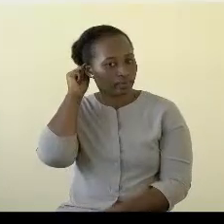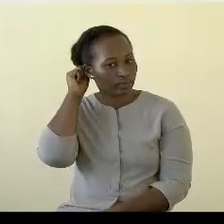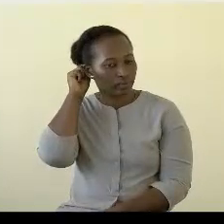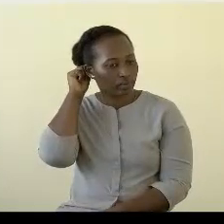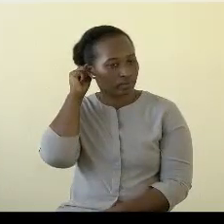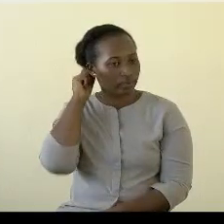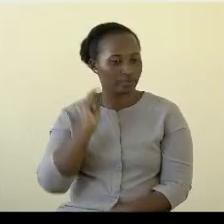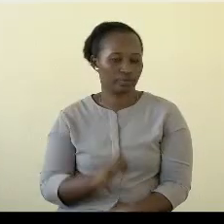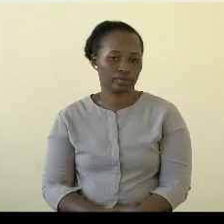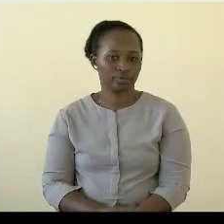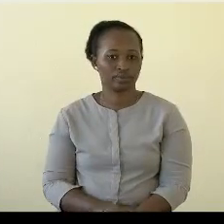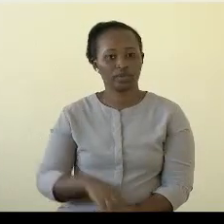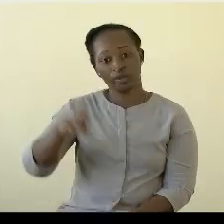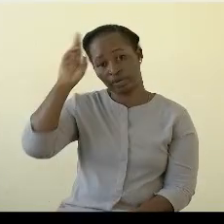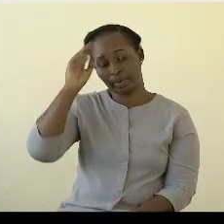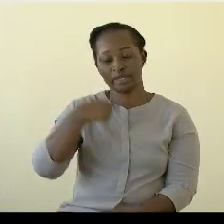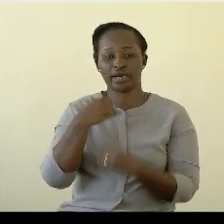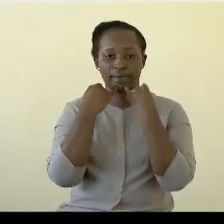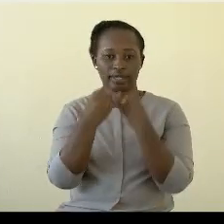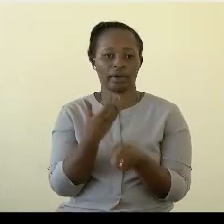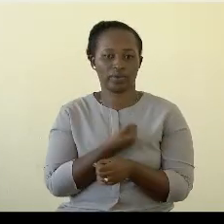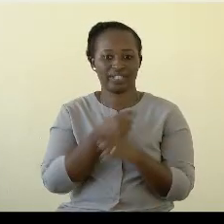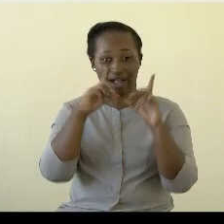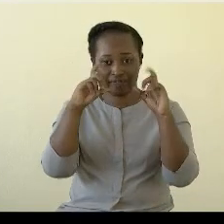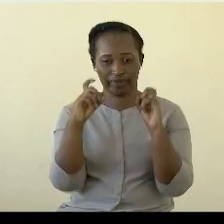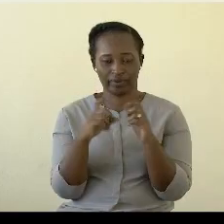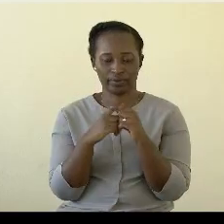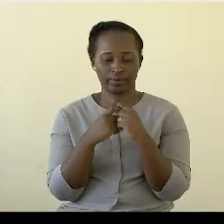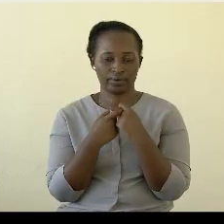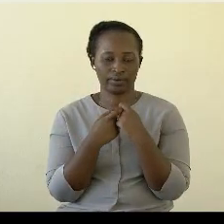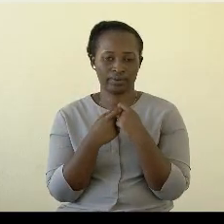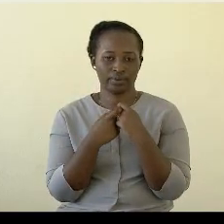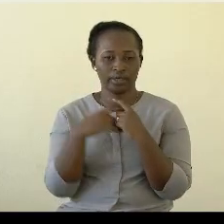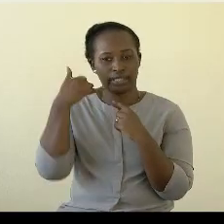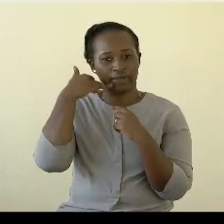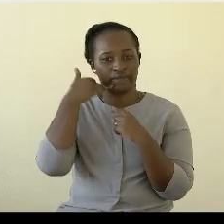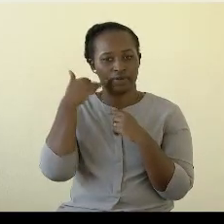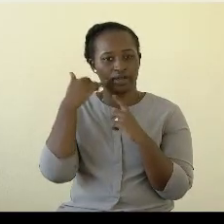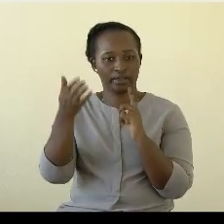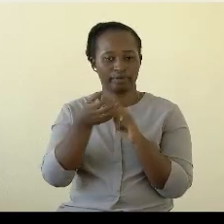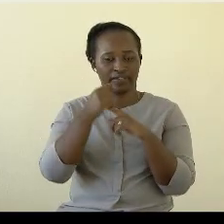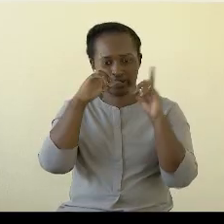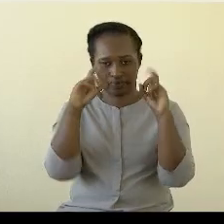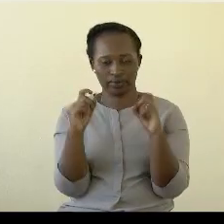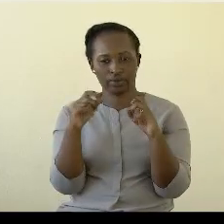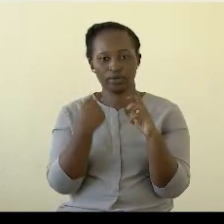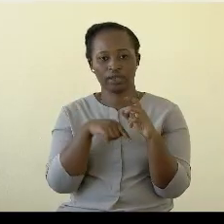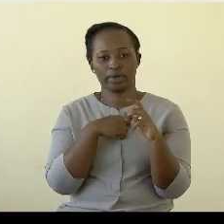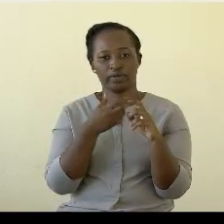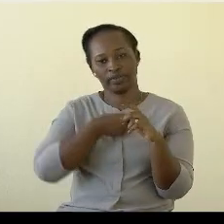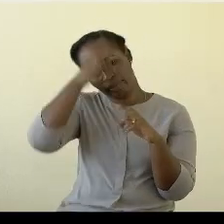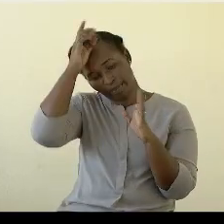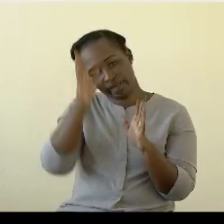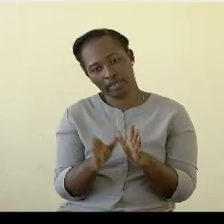remember I told you to have a camera or a phone next to you So here we now have